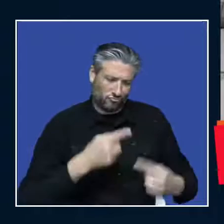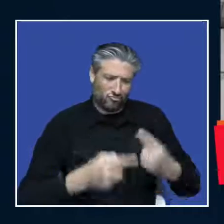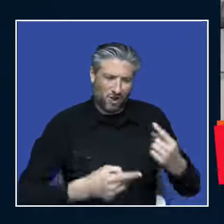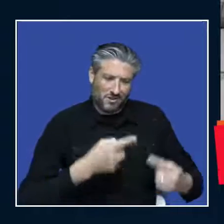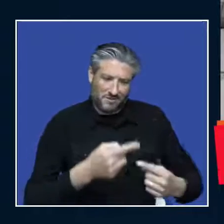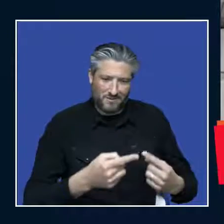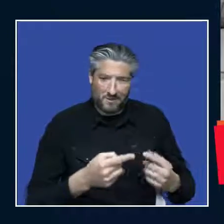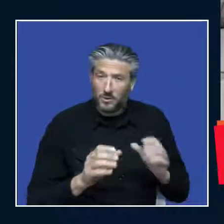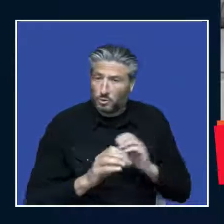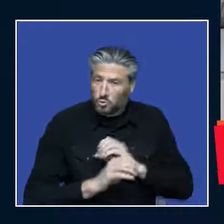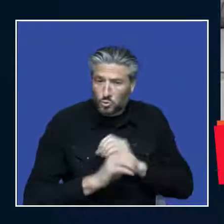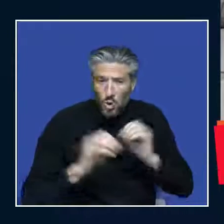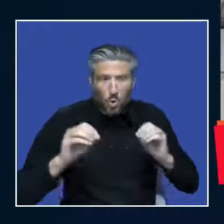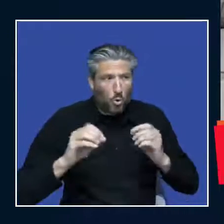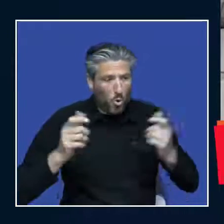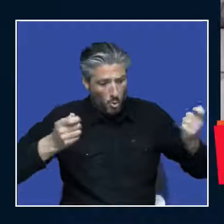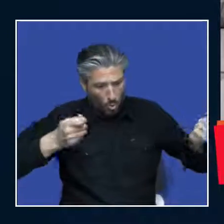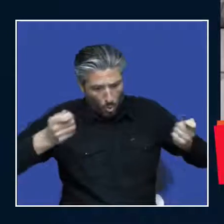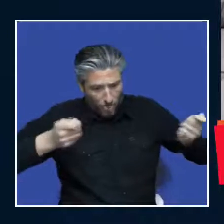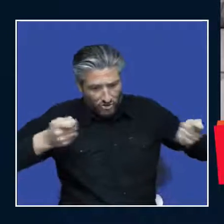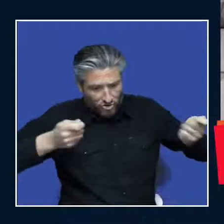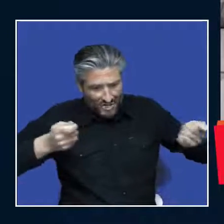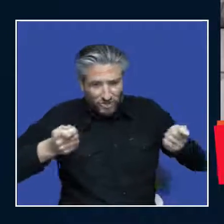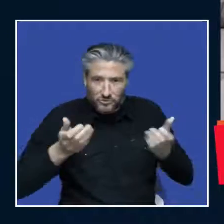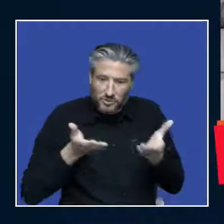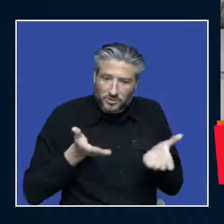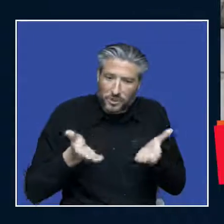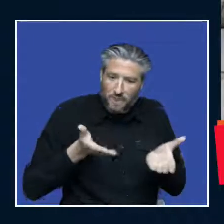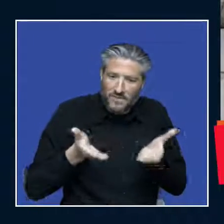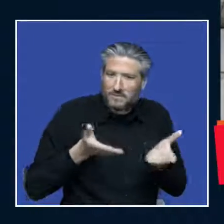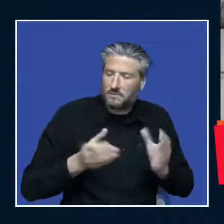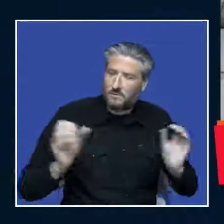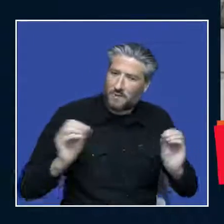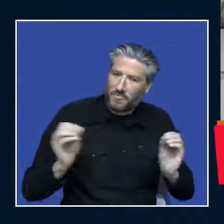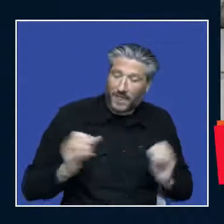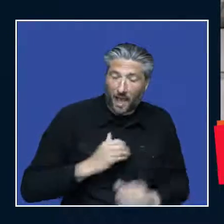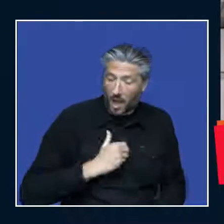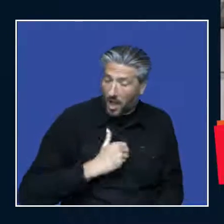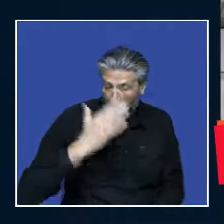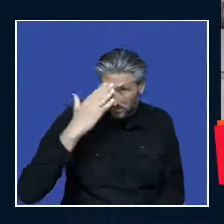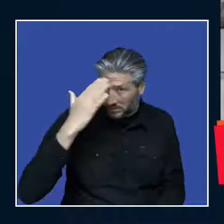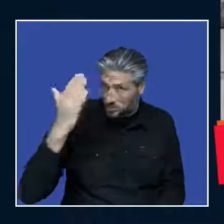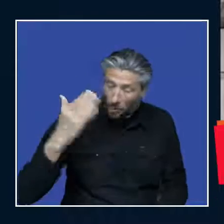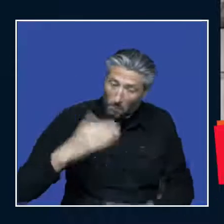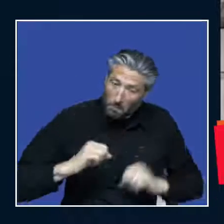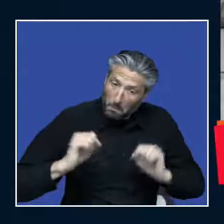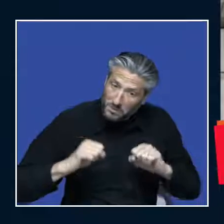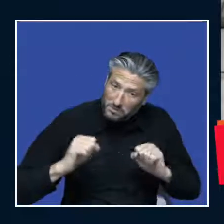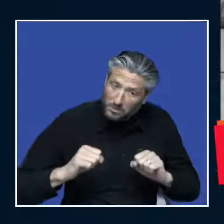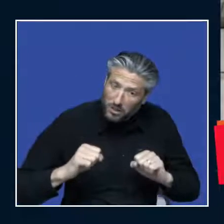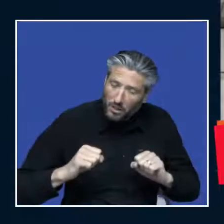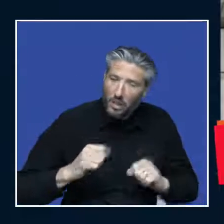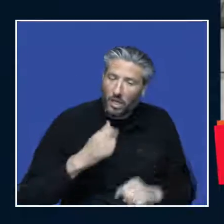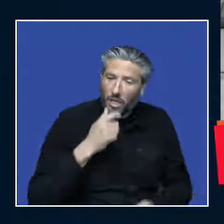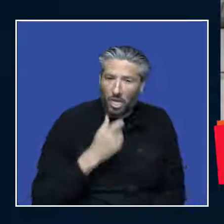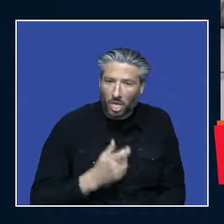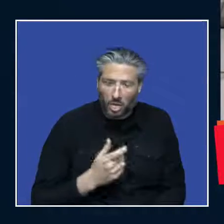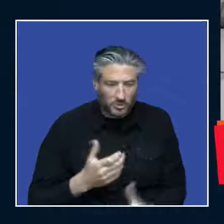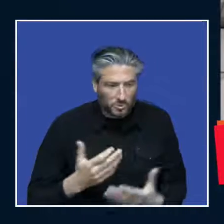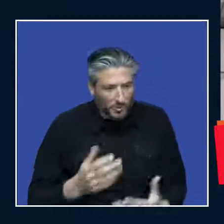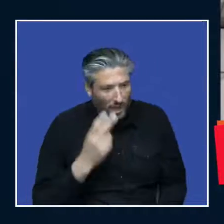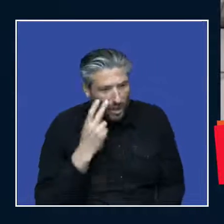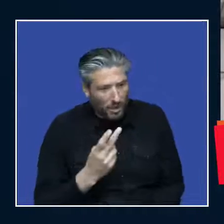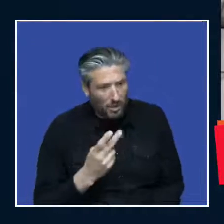orchestration service too. I didn't realize that that was in any way possible. So I'll head back to Arnold.